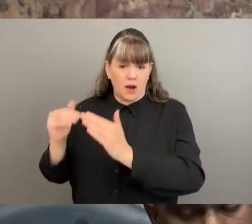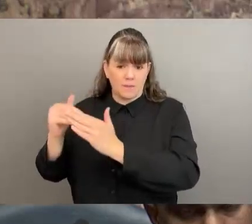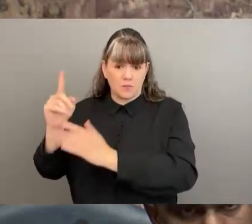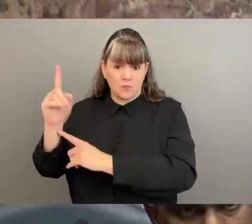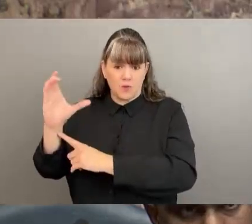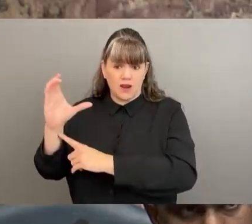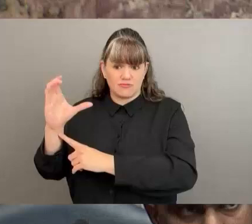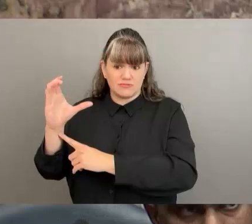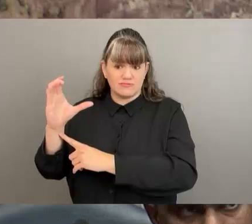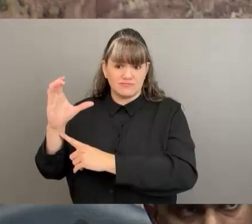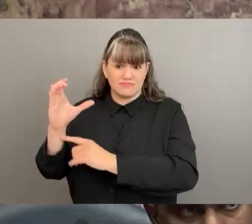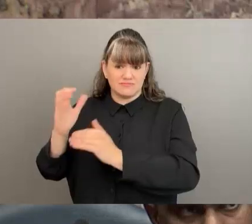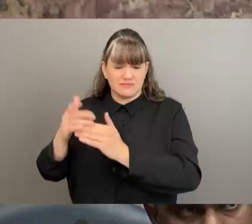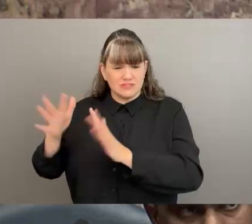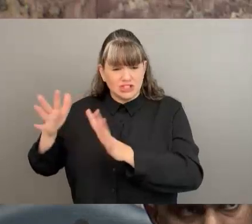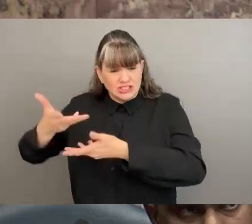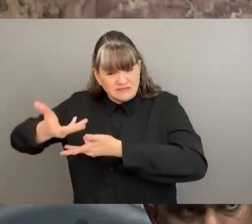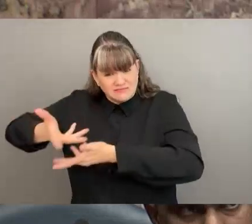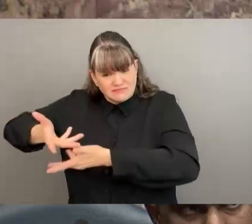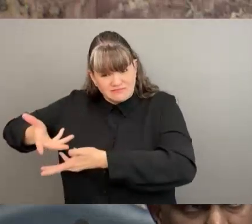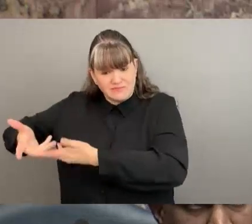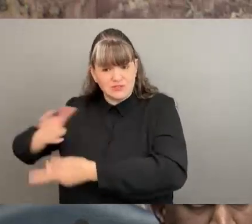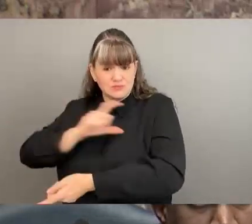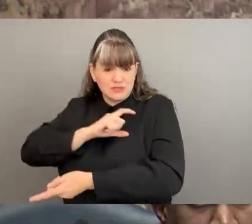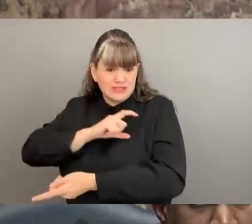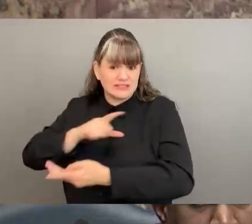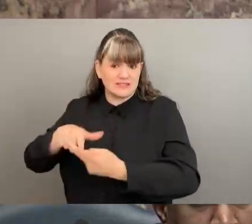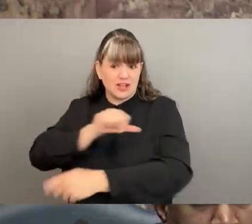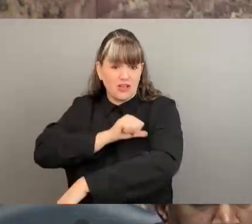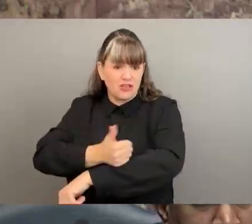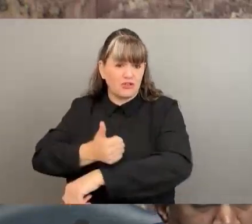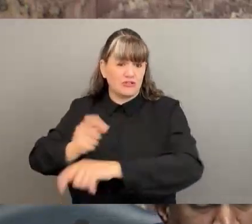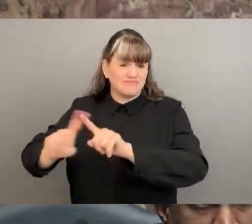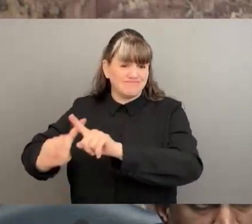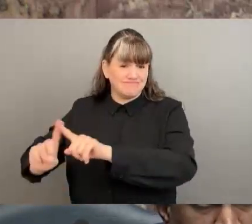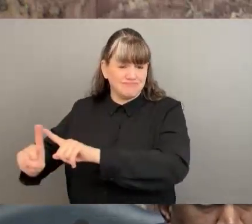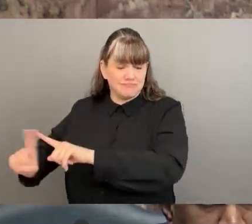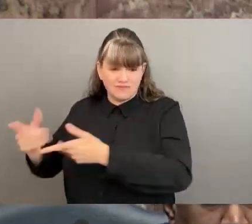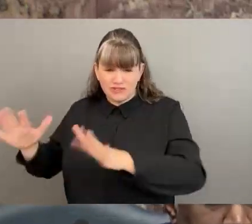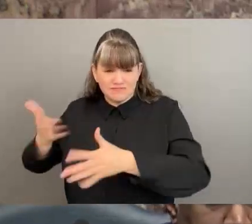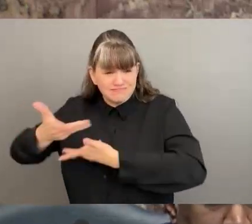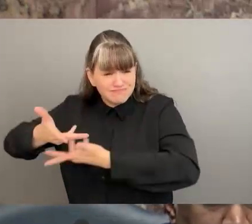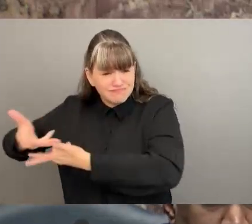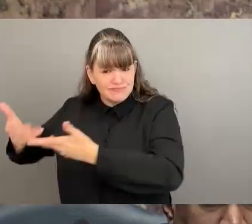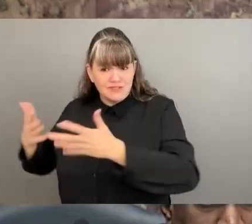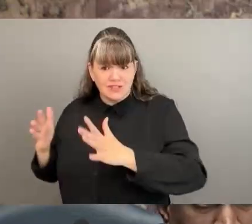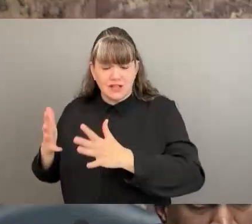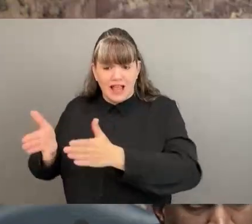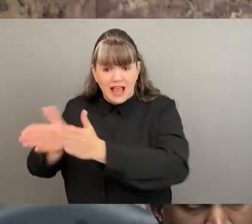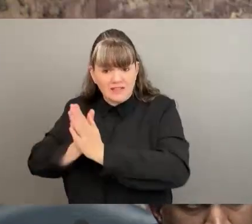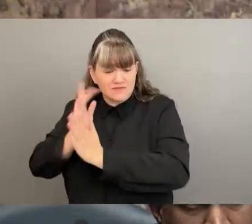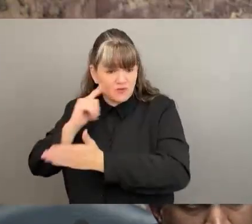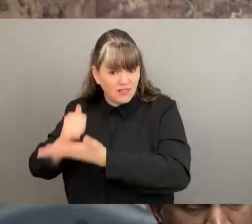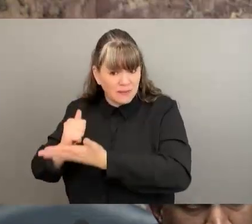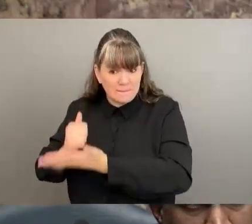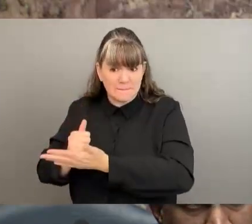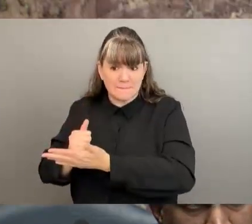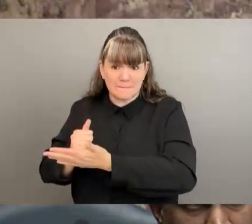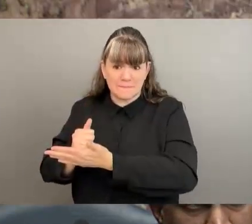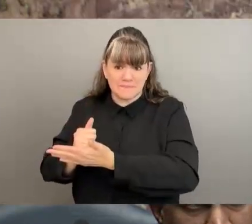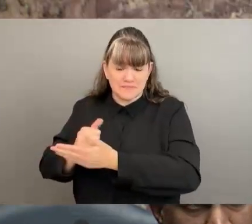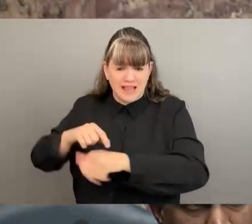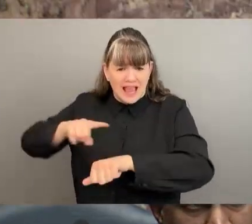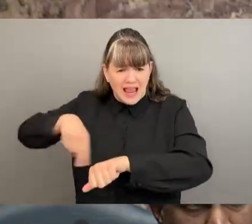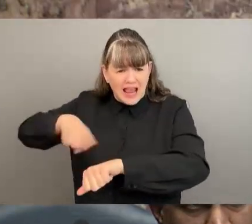help within hours of this tragedy that left 11 people dead, still more in the hospital. My question,